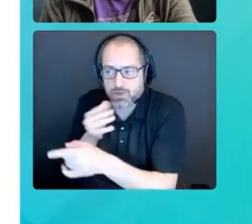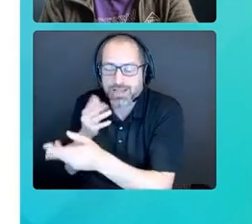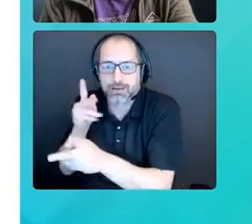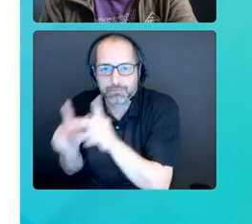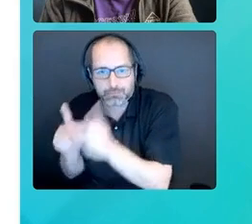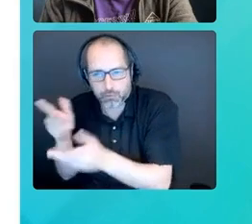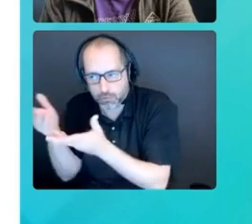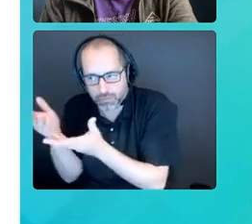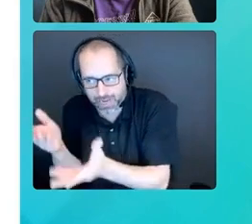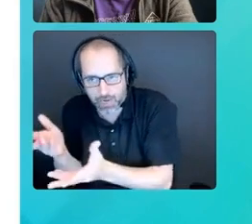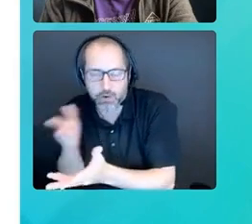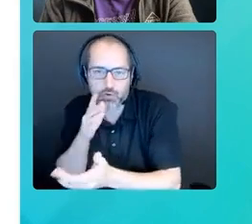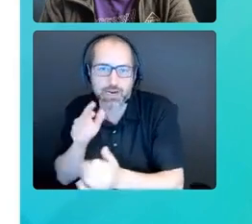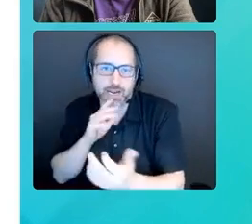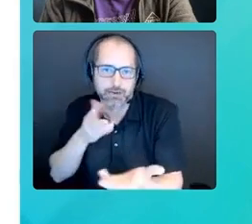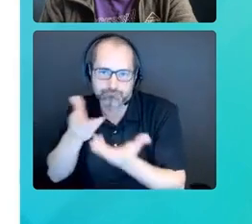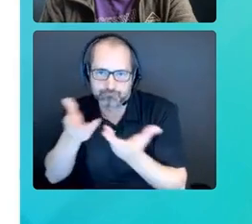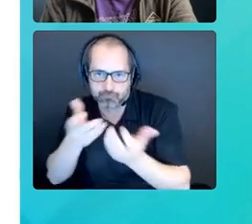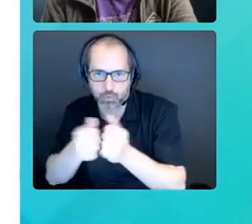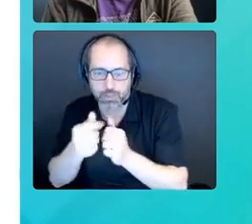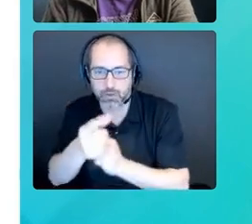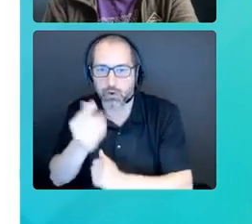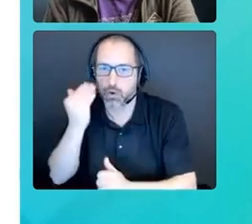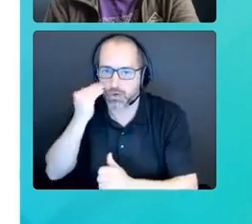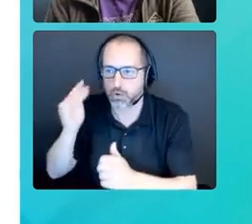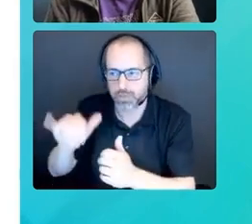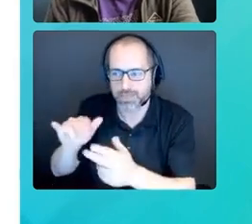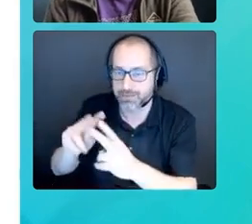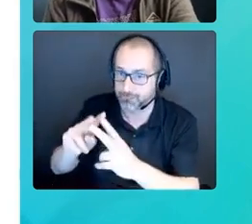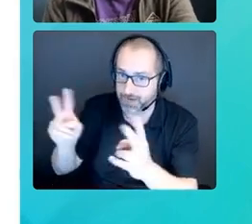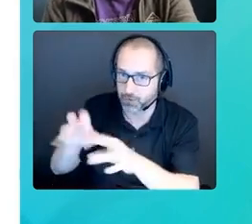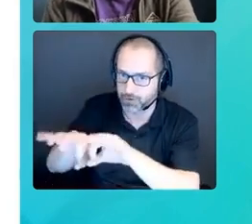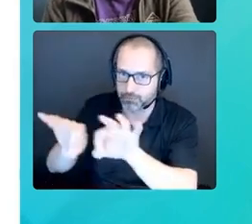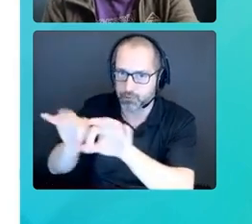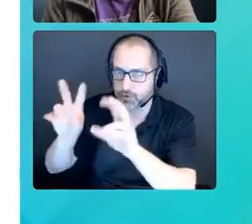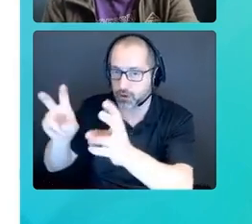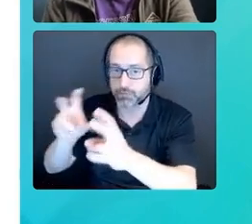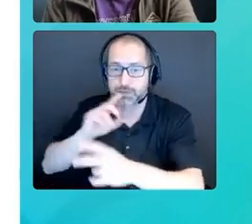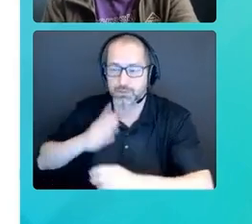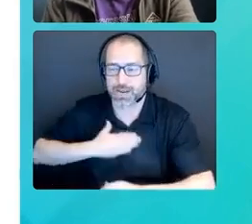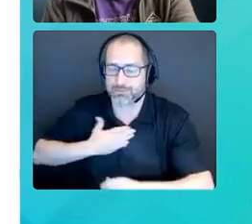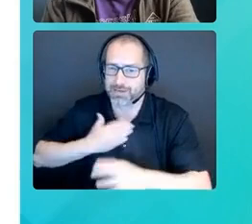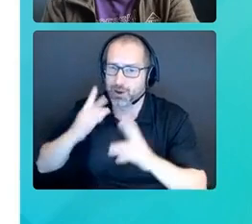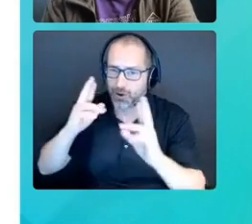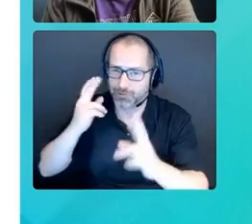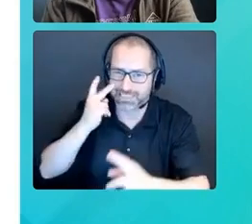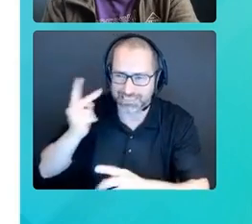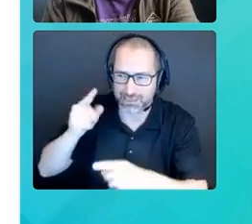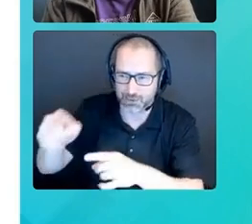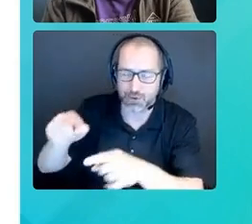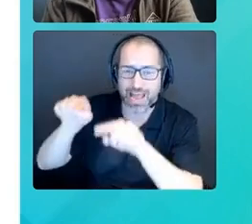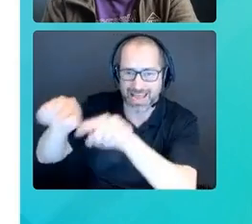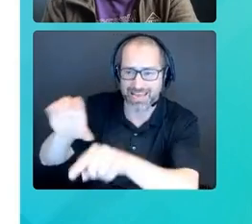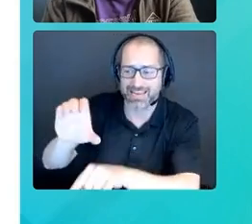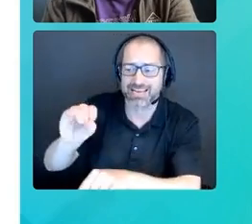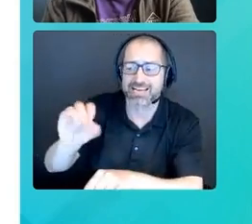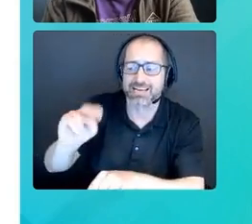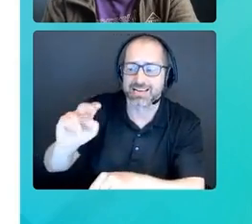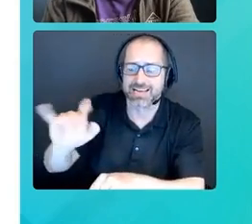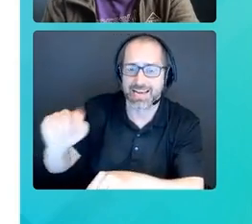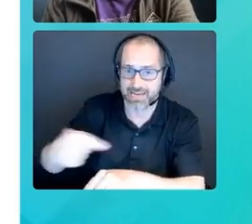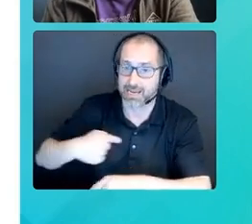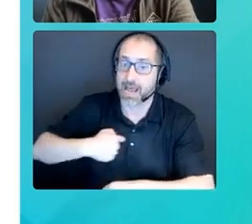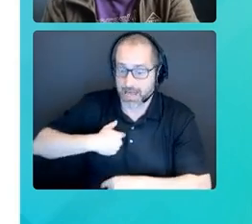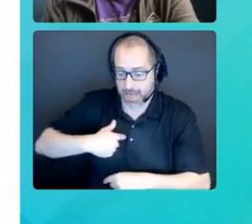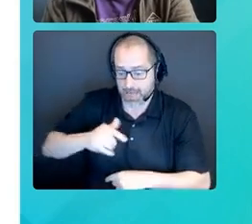about this because we know it's a very important topic. So happy to hopefully see you all at Connect because I will also be there. And I